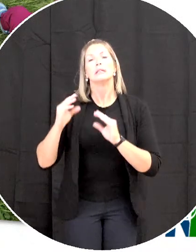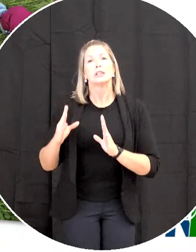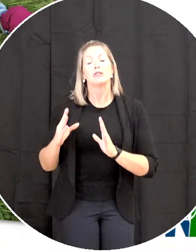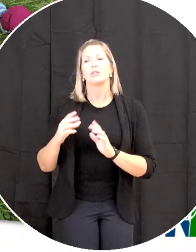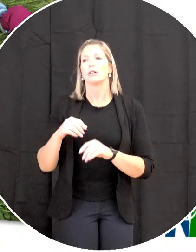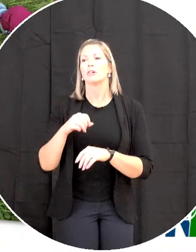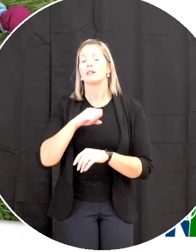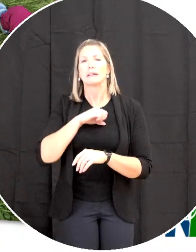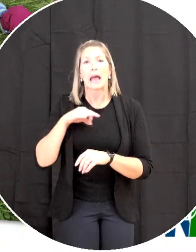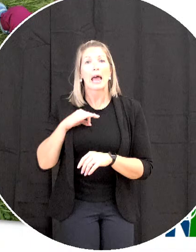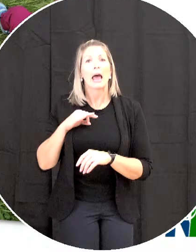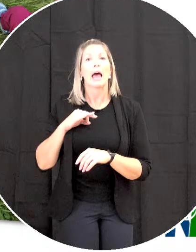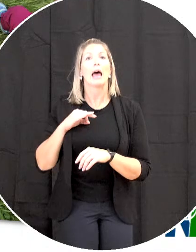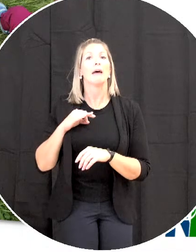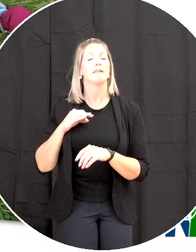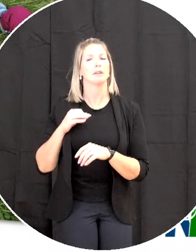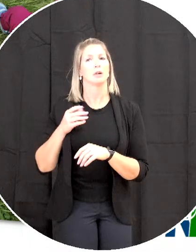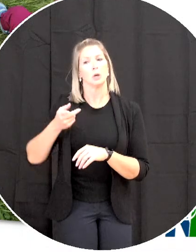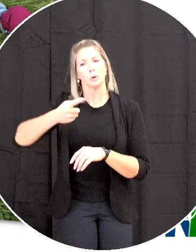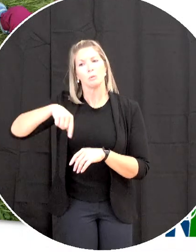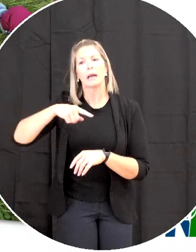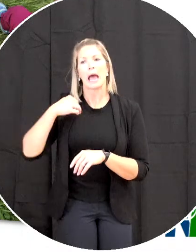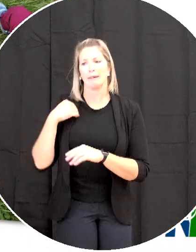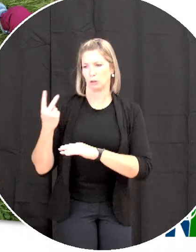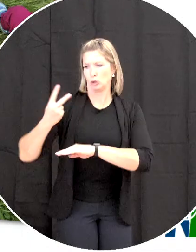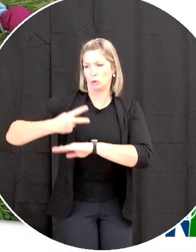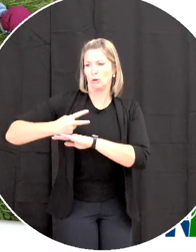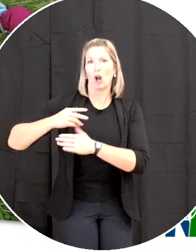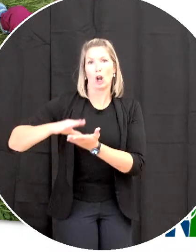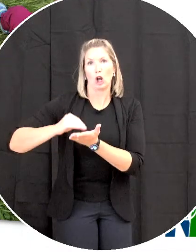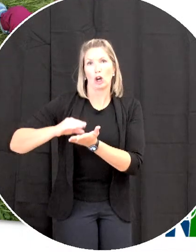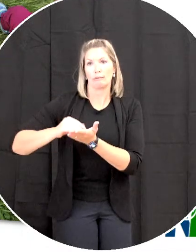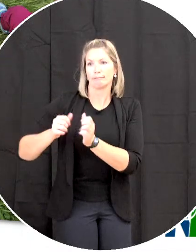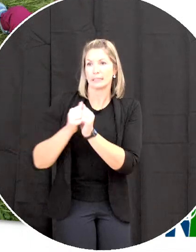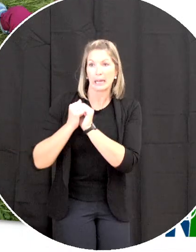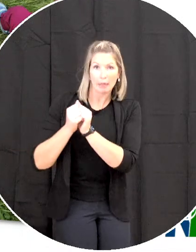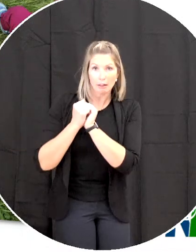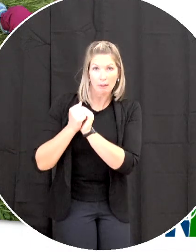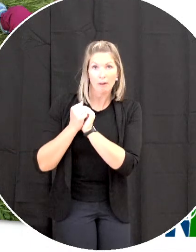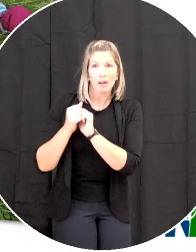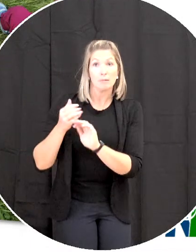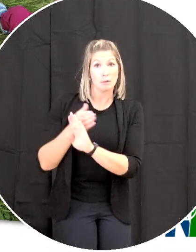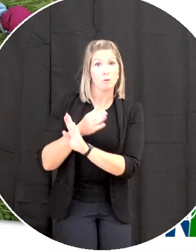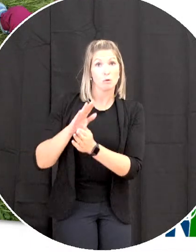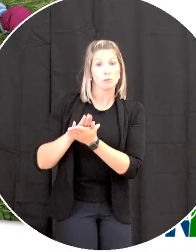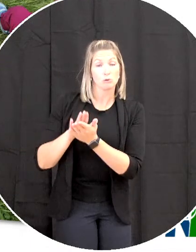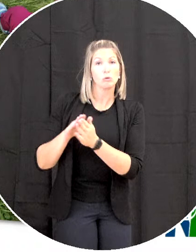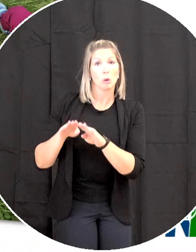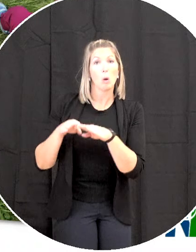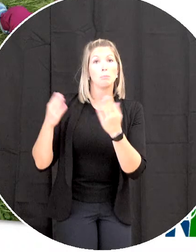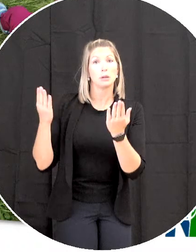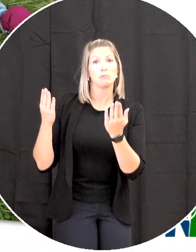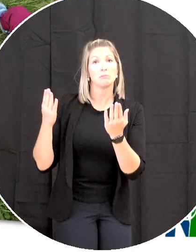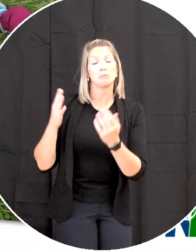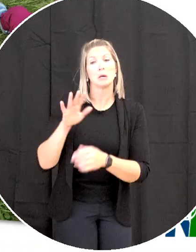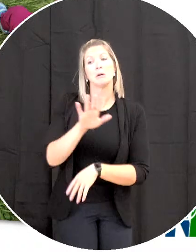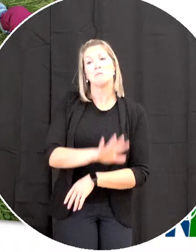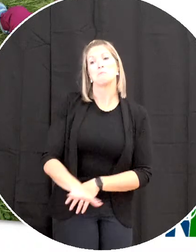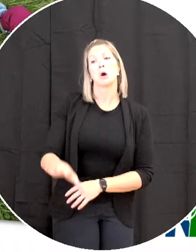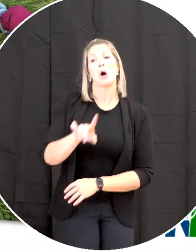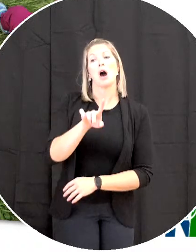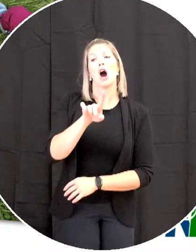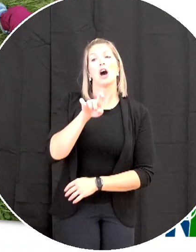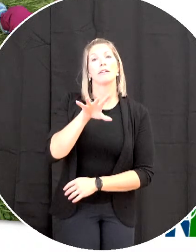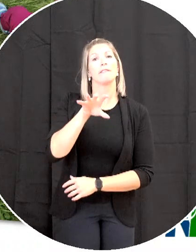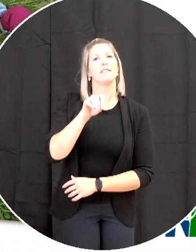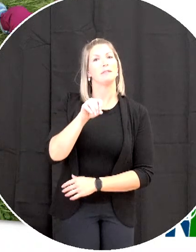program staff, along with some of our principals in our advisory group. And 150 principals joined